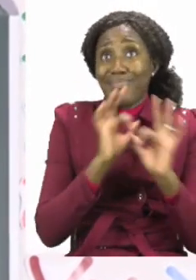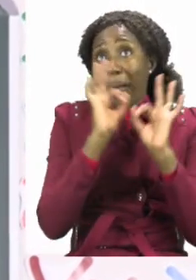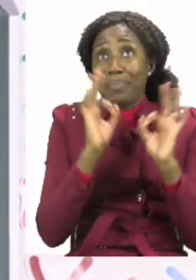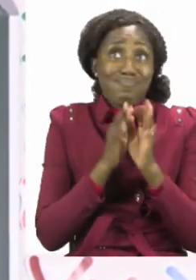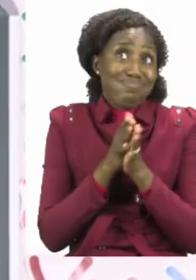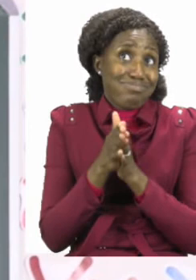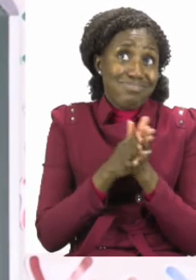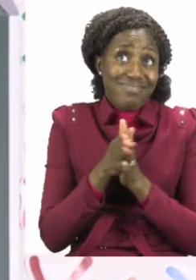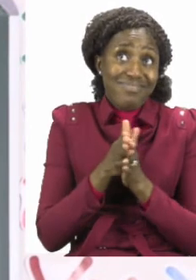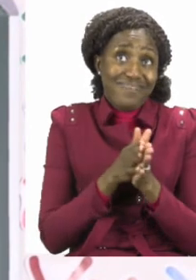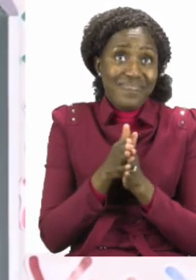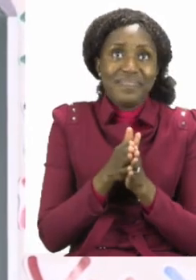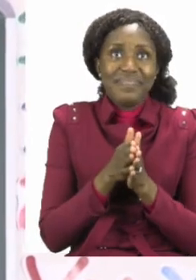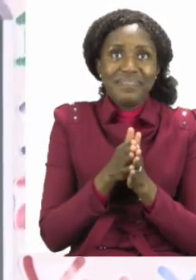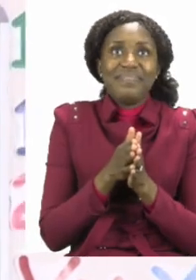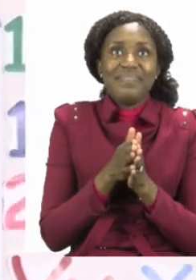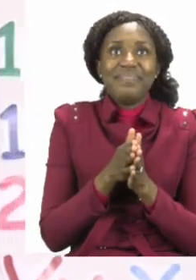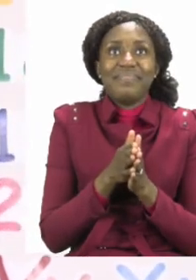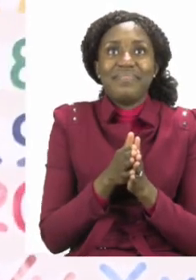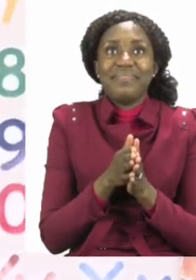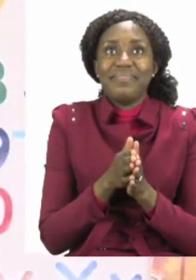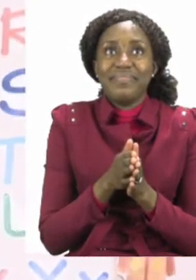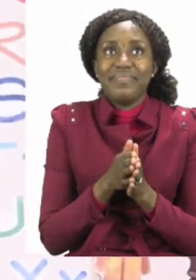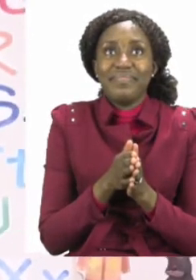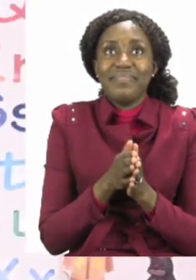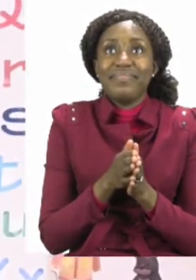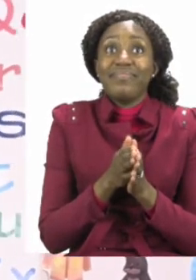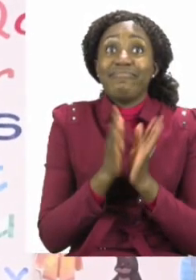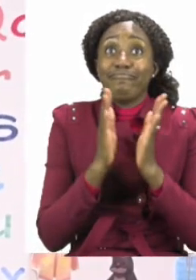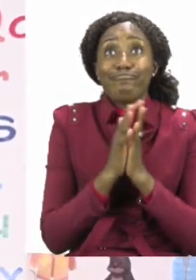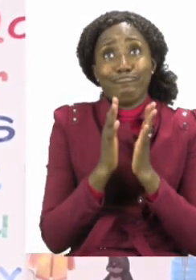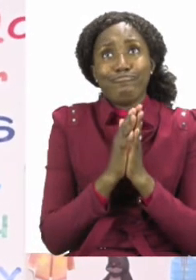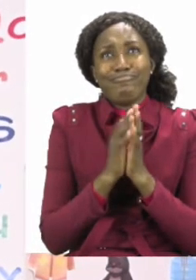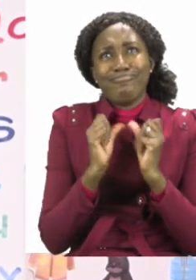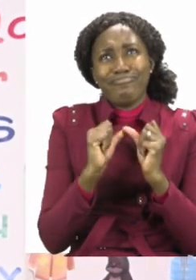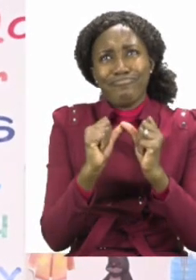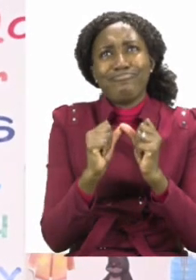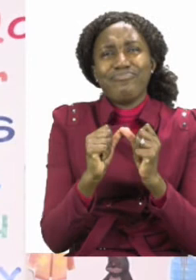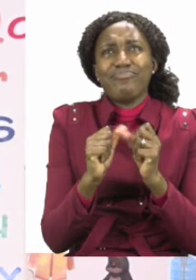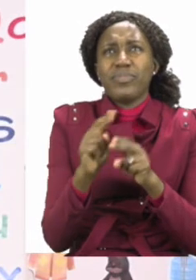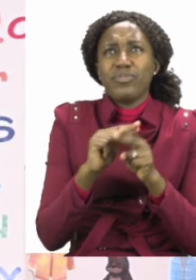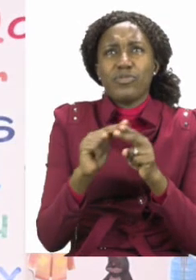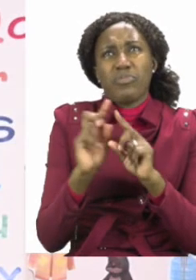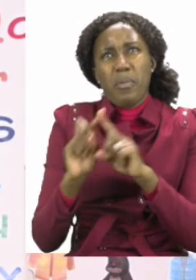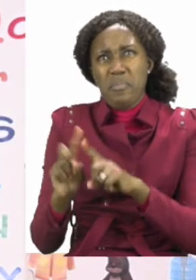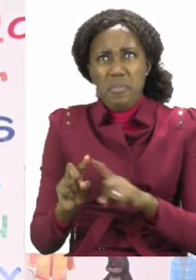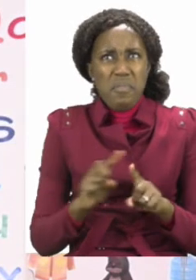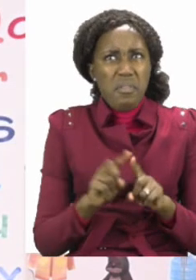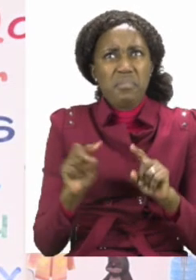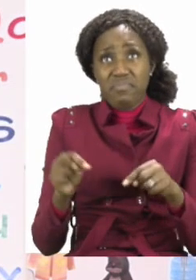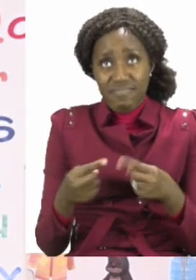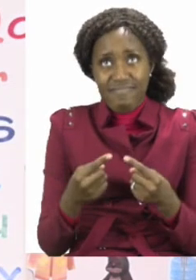interesting? Right. Now, everyone, you can go ahead and use any of your other resources